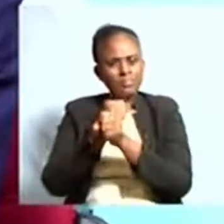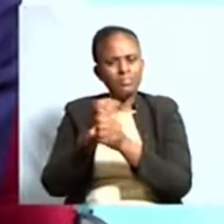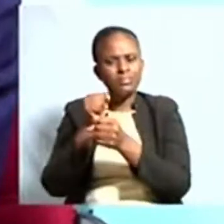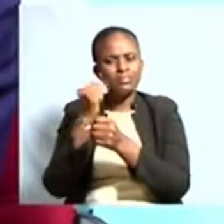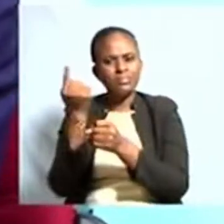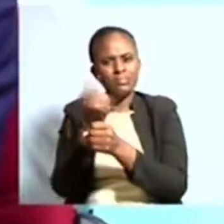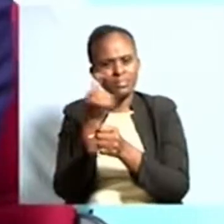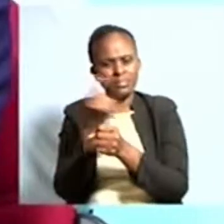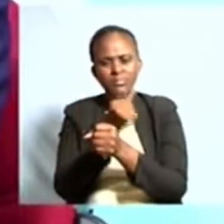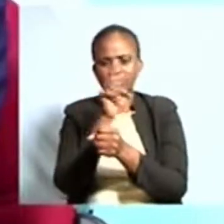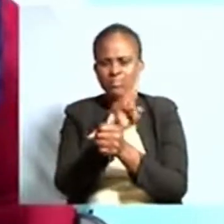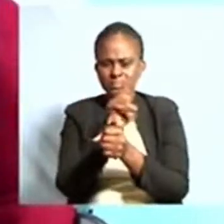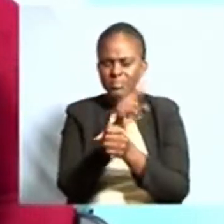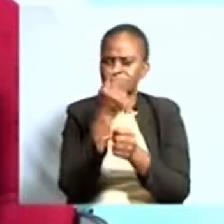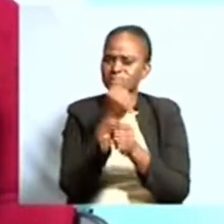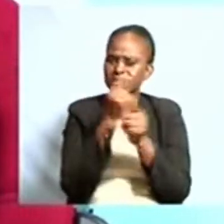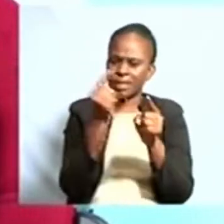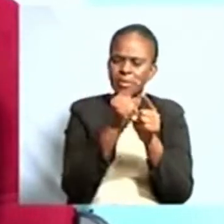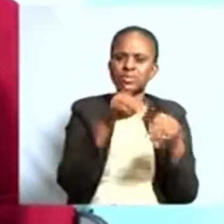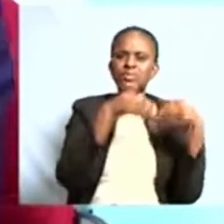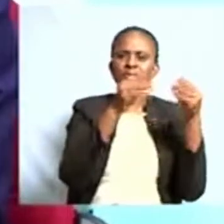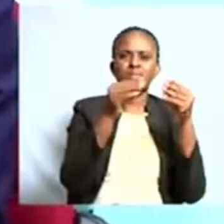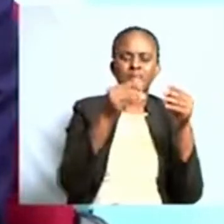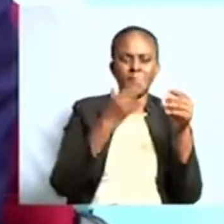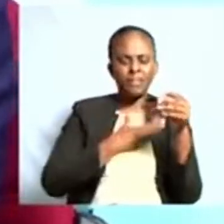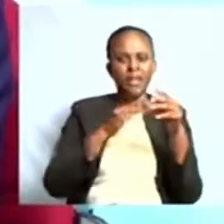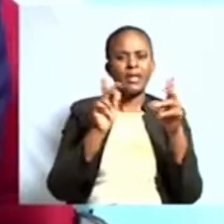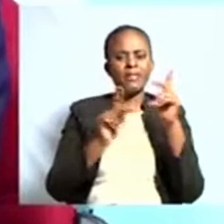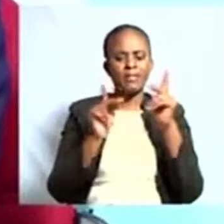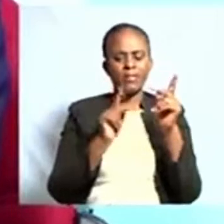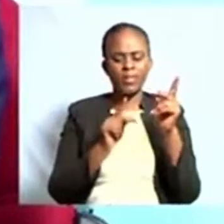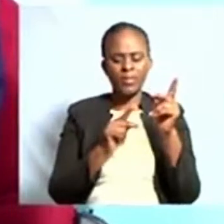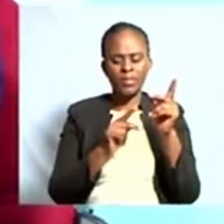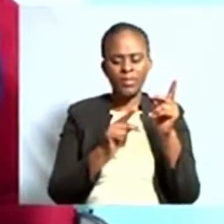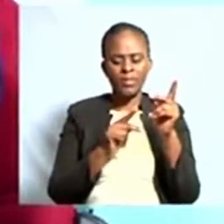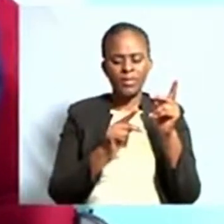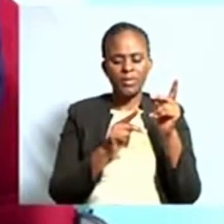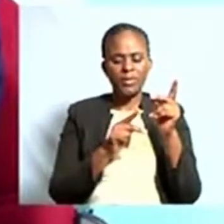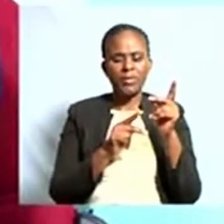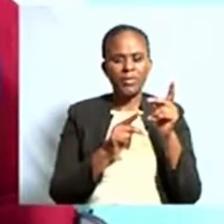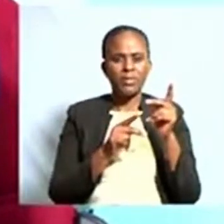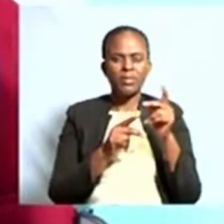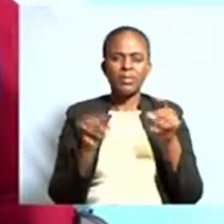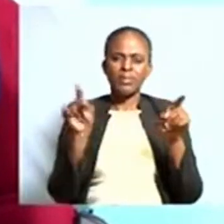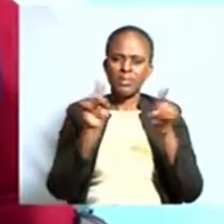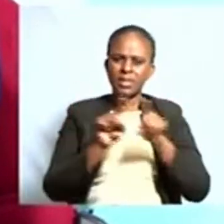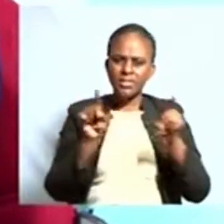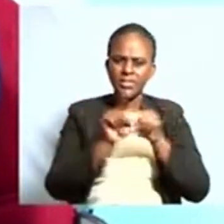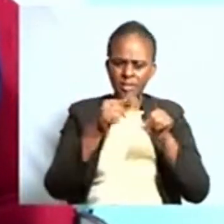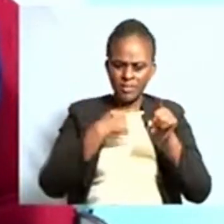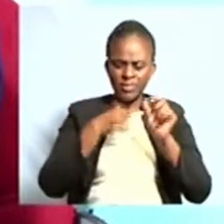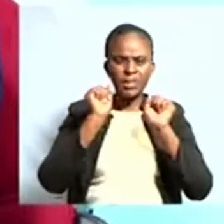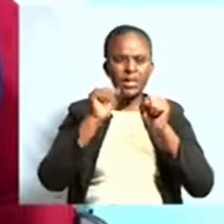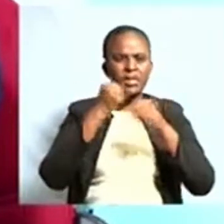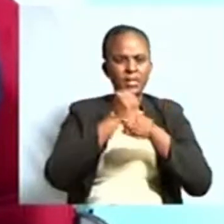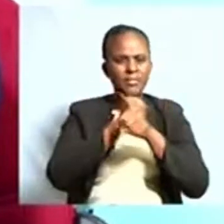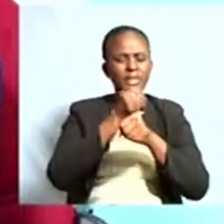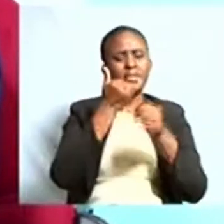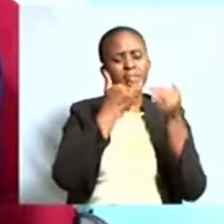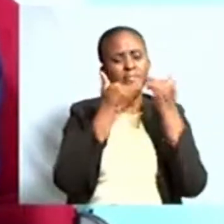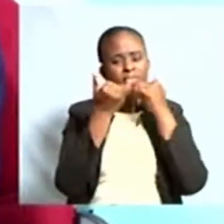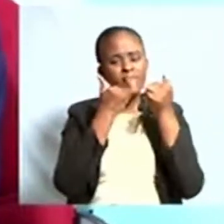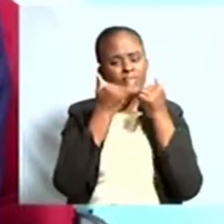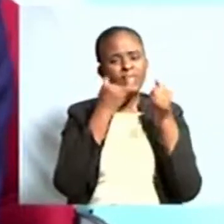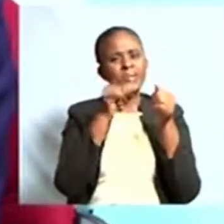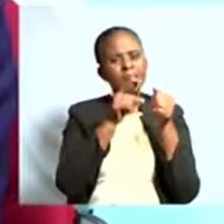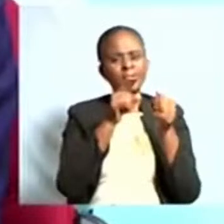just using it as a vessel to distribute to my client, what level of infringement in counterfeit or property rights